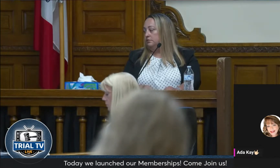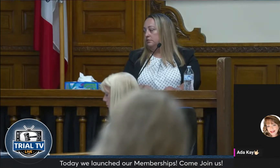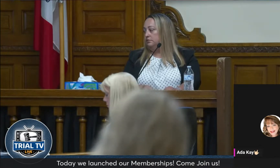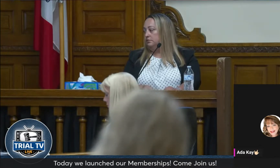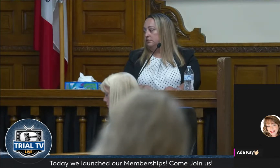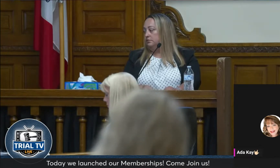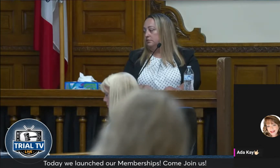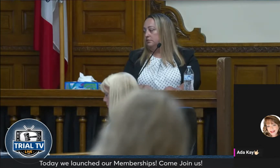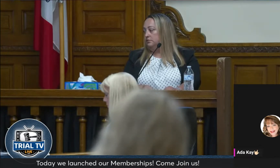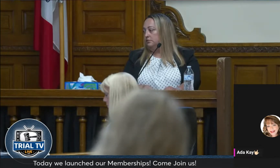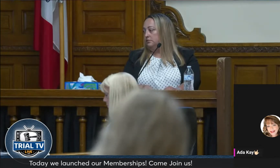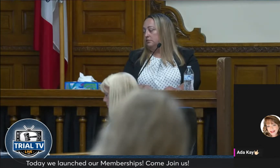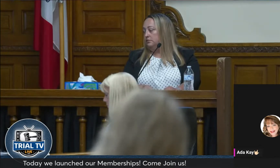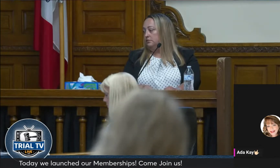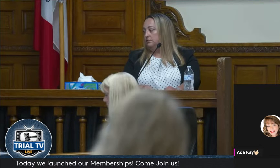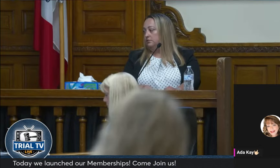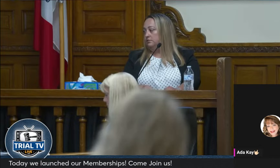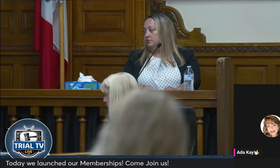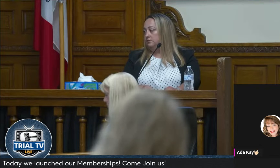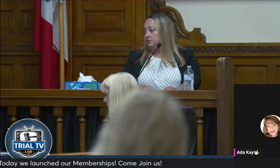Now,